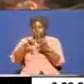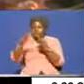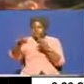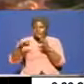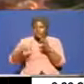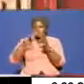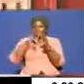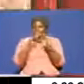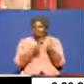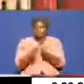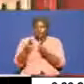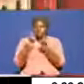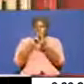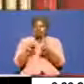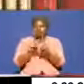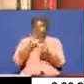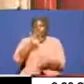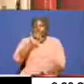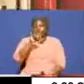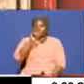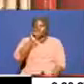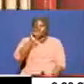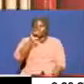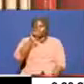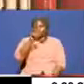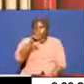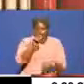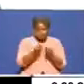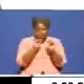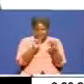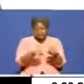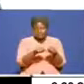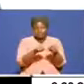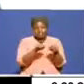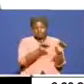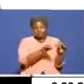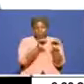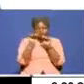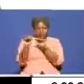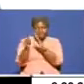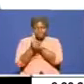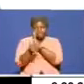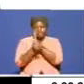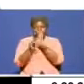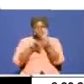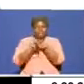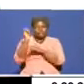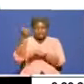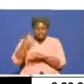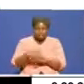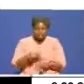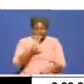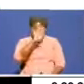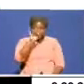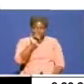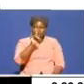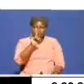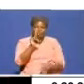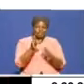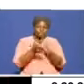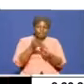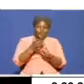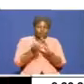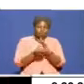as fintechs in deals that would help transfer skills to Kenyans. Africa is one of the fastest growing consumer markets in the